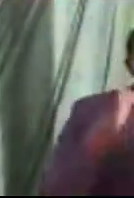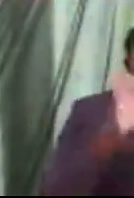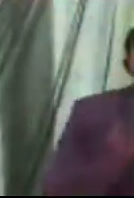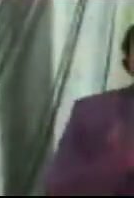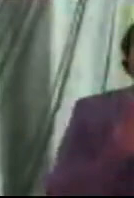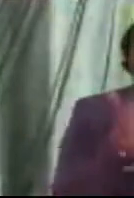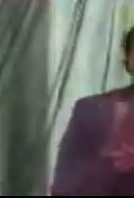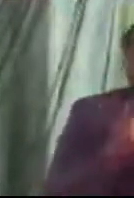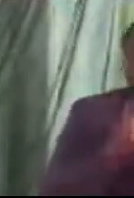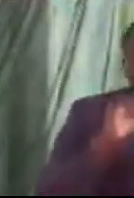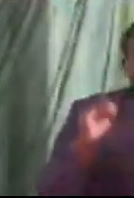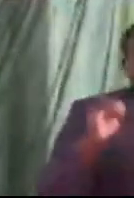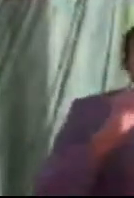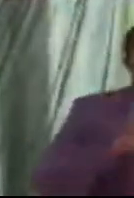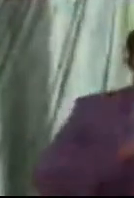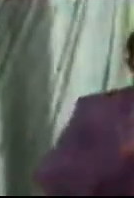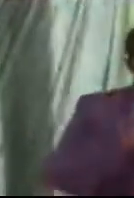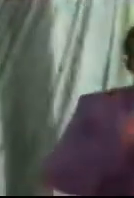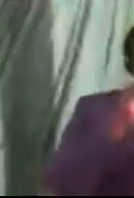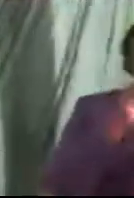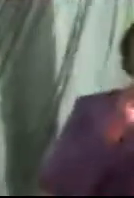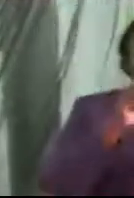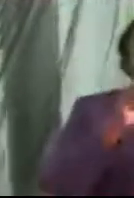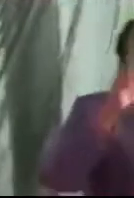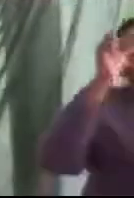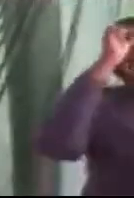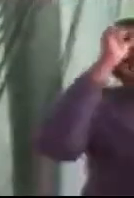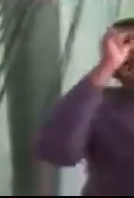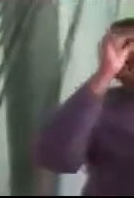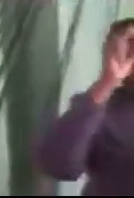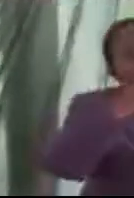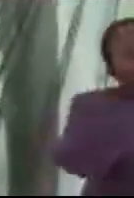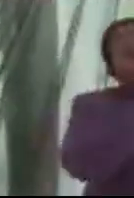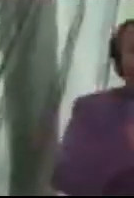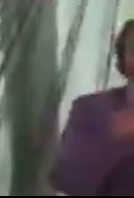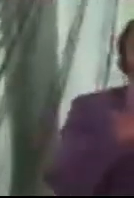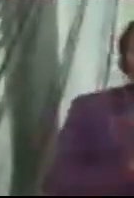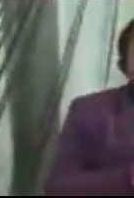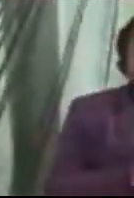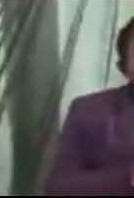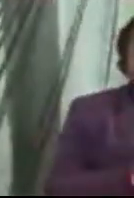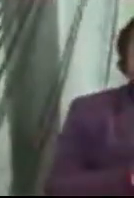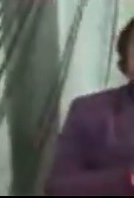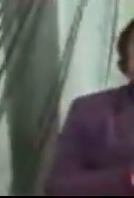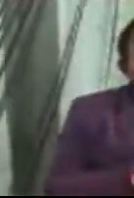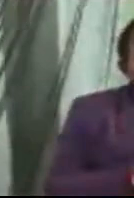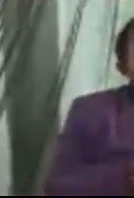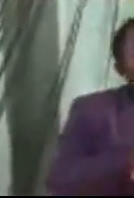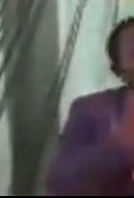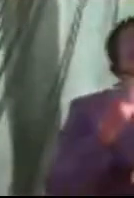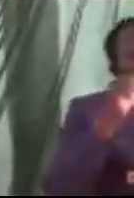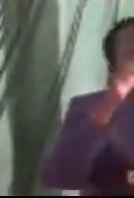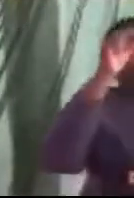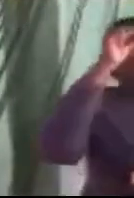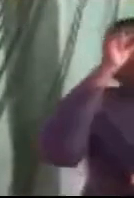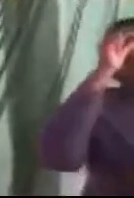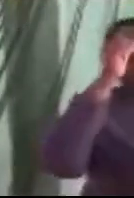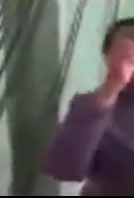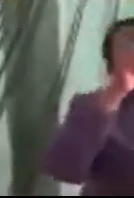to the state law office, correct? Yes. So you were in the state law office until